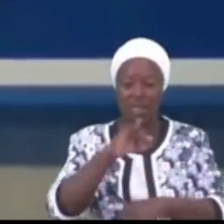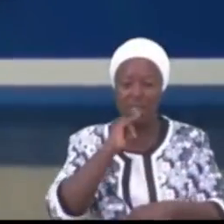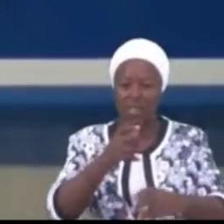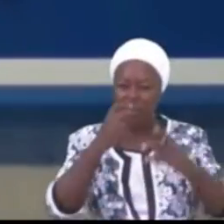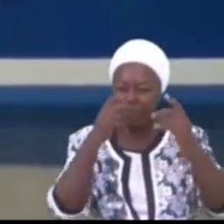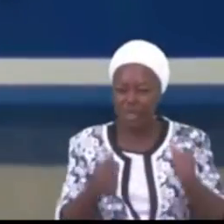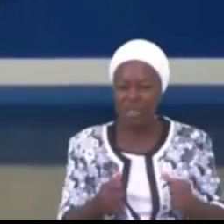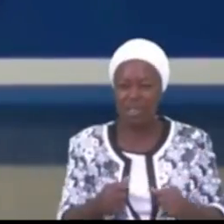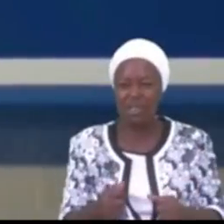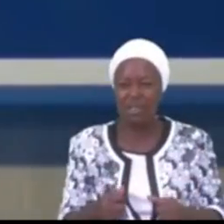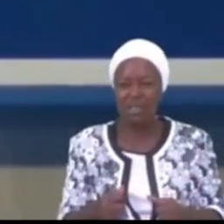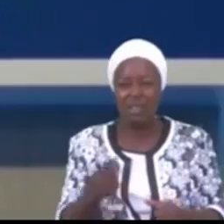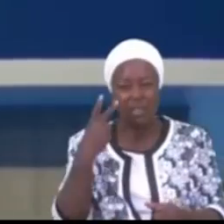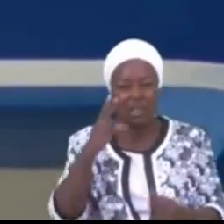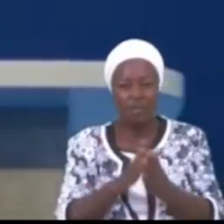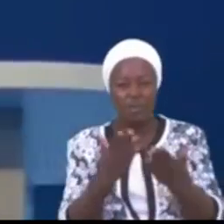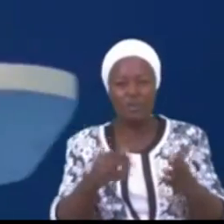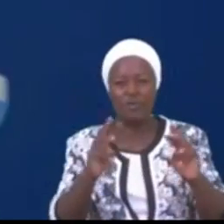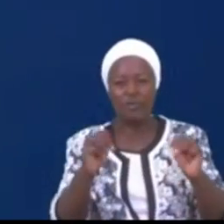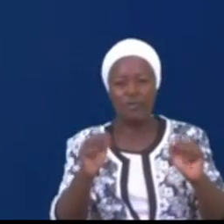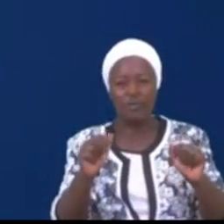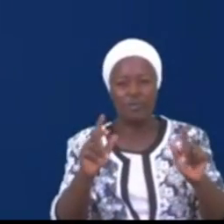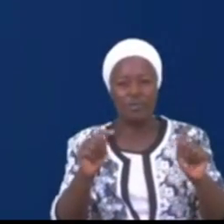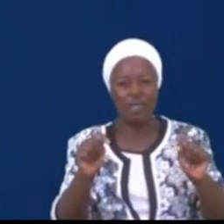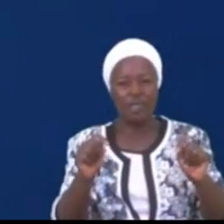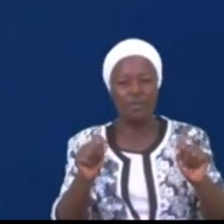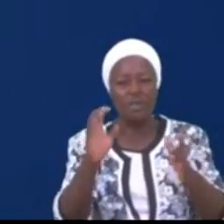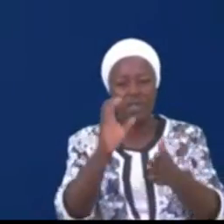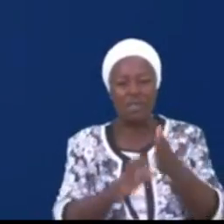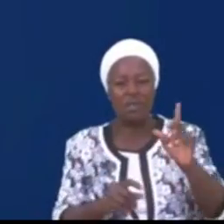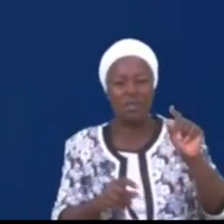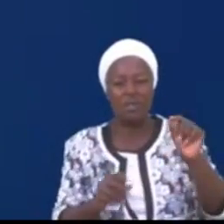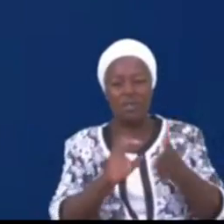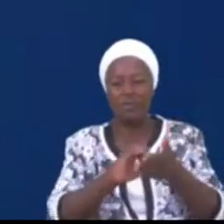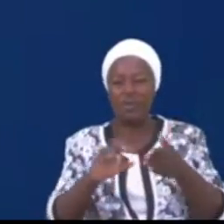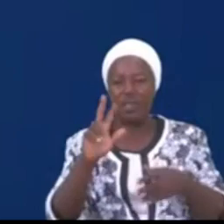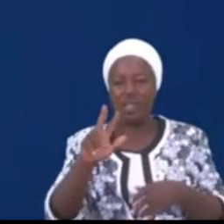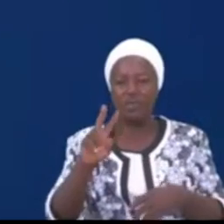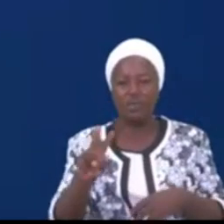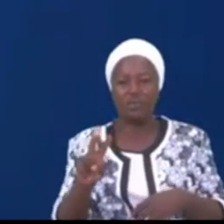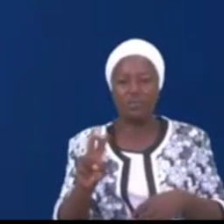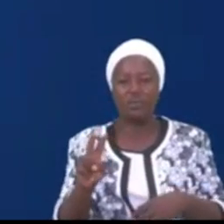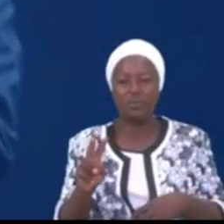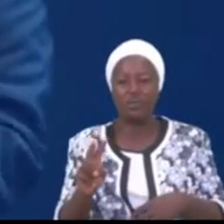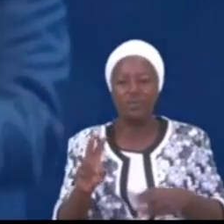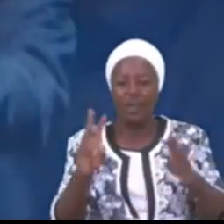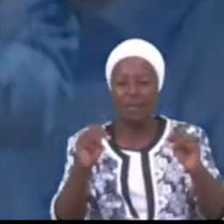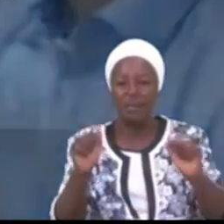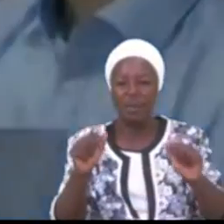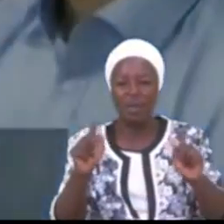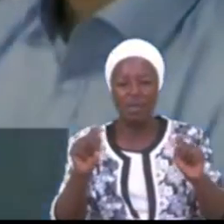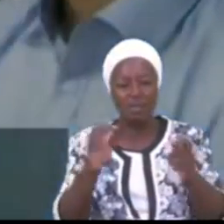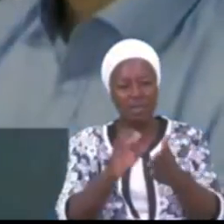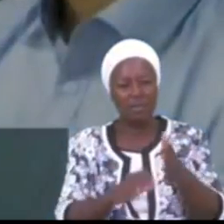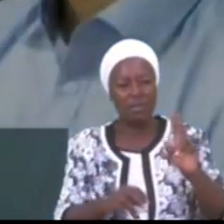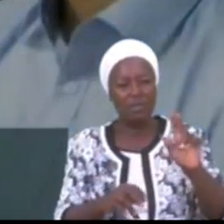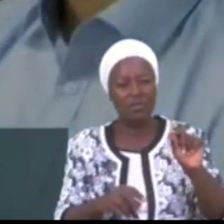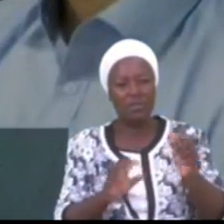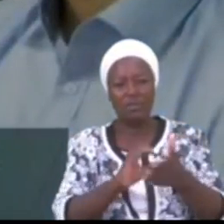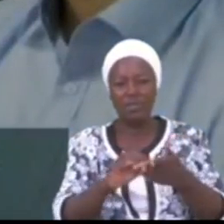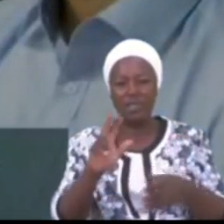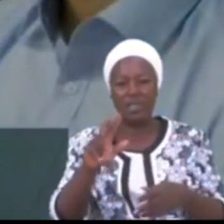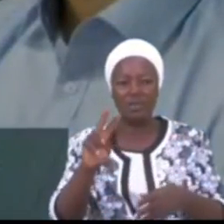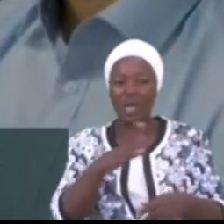immediate. Look at Matthew chapter 20. I'm reading from verse 32 there. Matthew chapter 20, verse 32. And Jesus